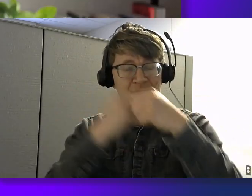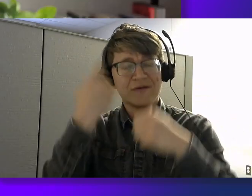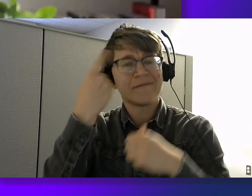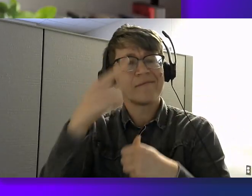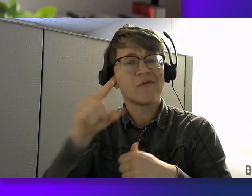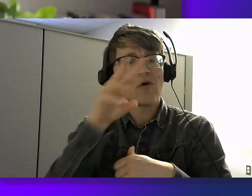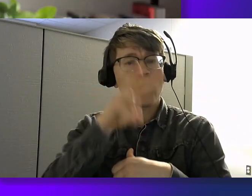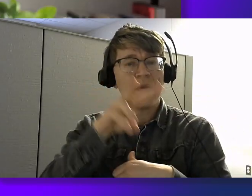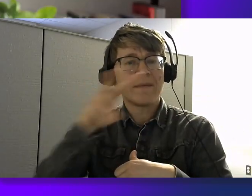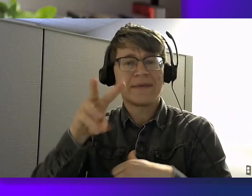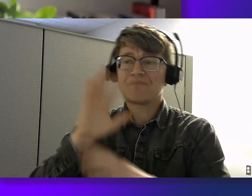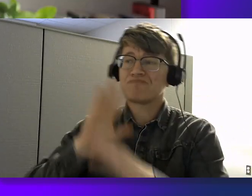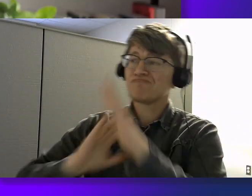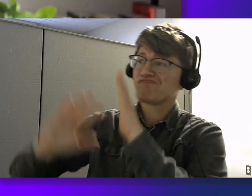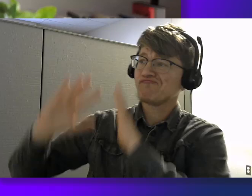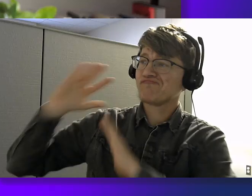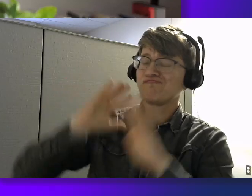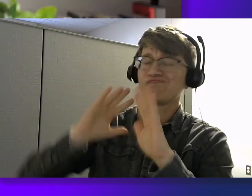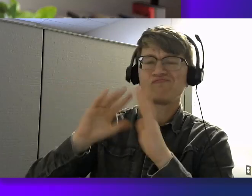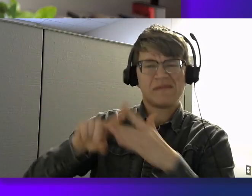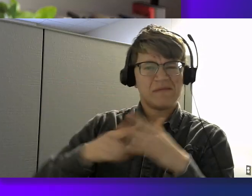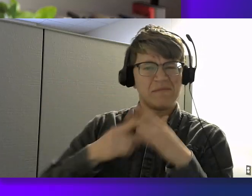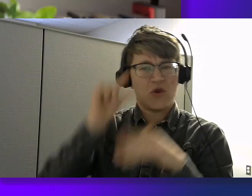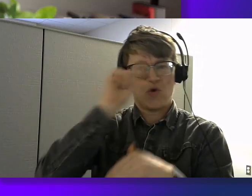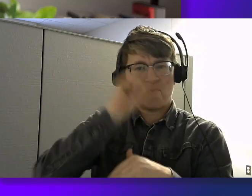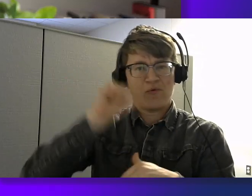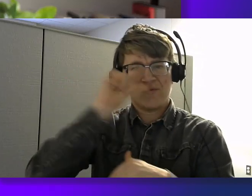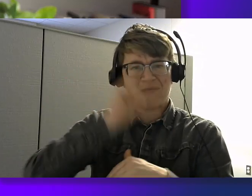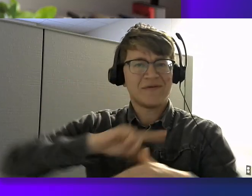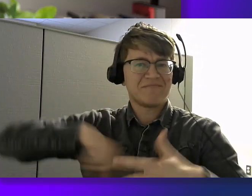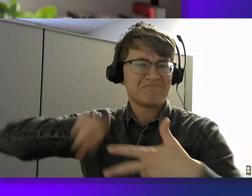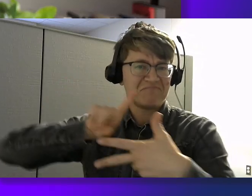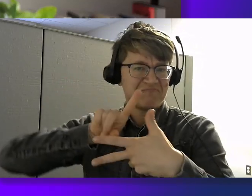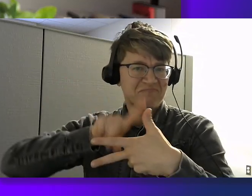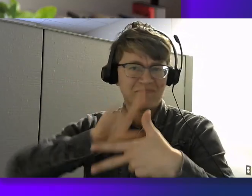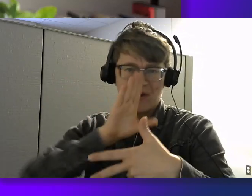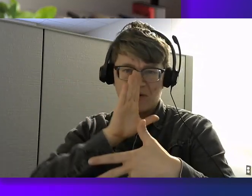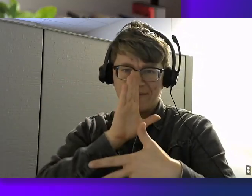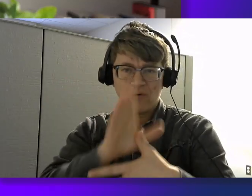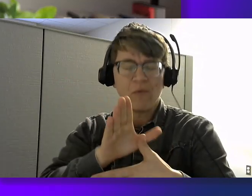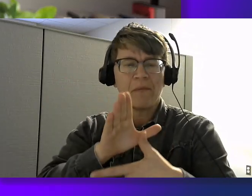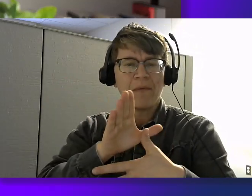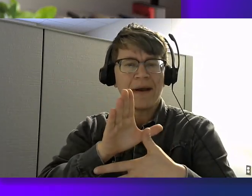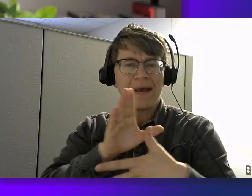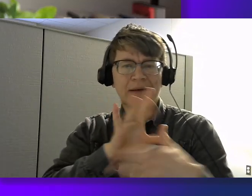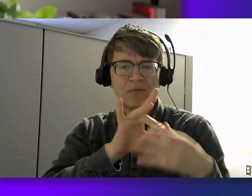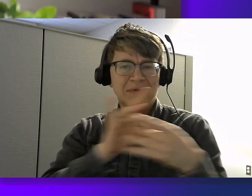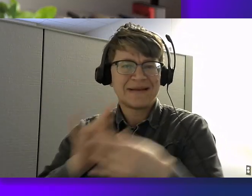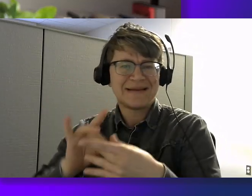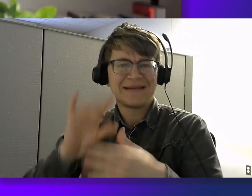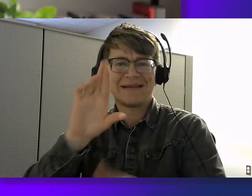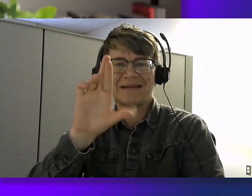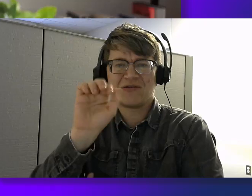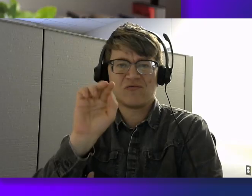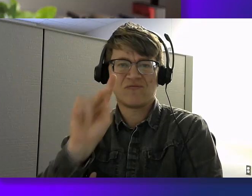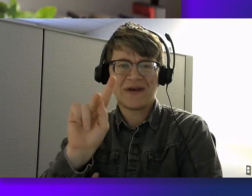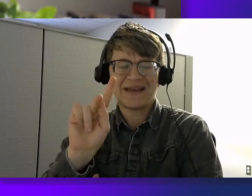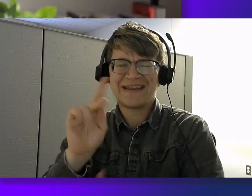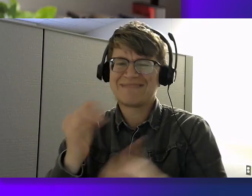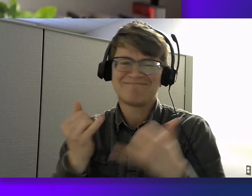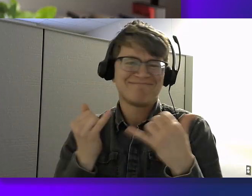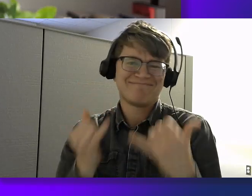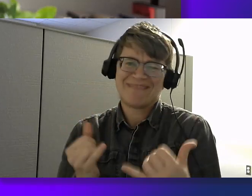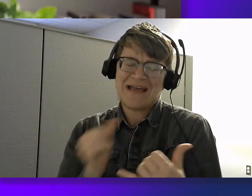In the early days of search engines, heading tags were direct ranking factors. Today, headings don't directly impact your